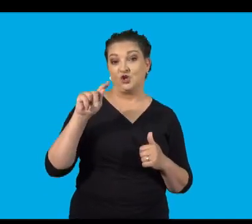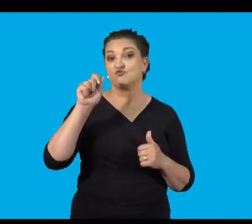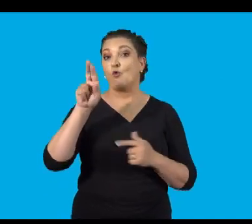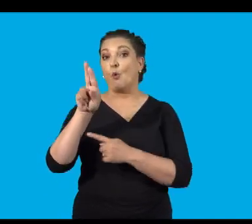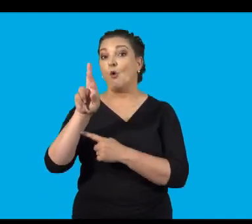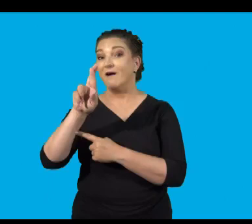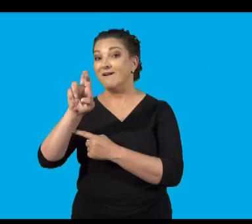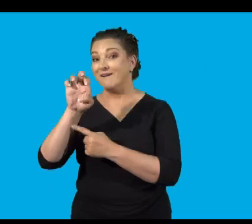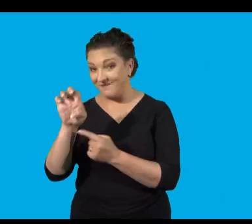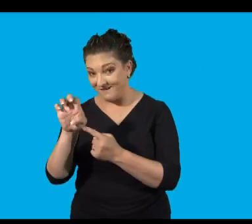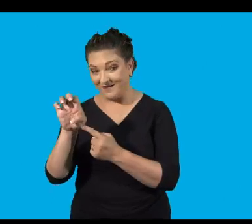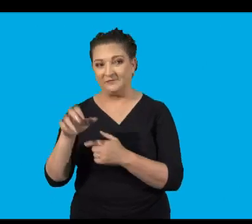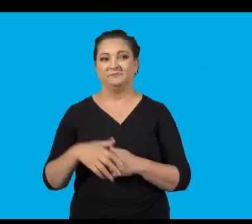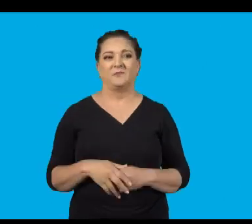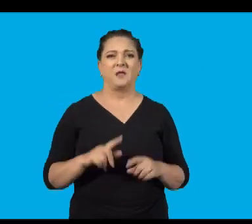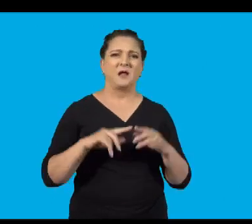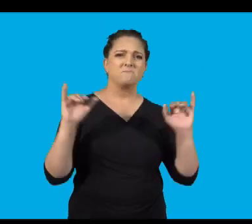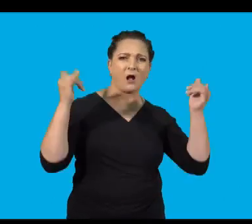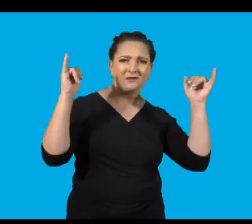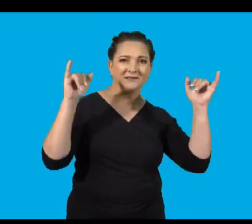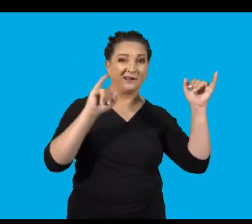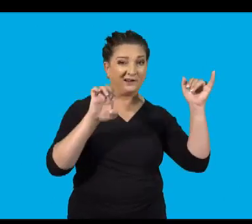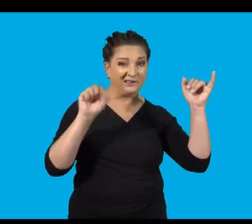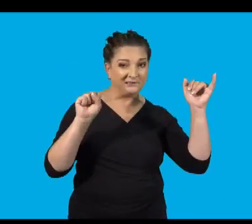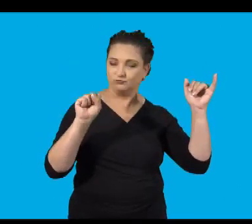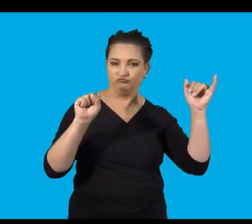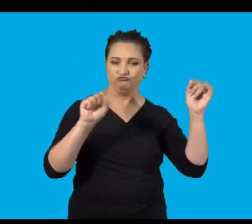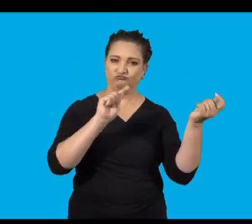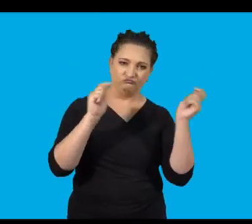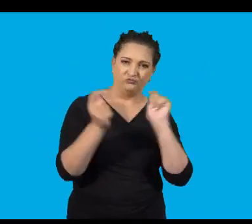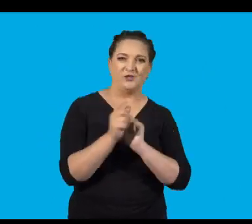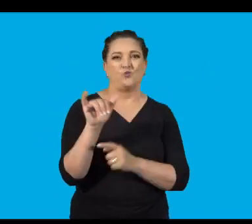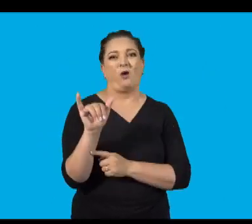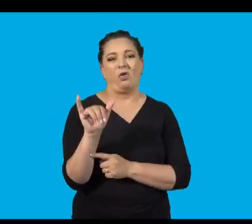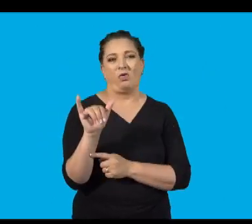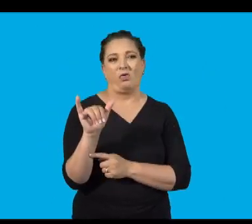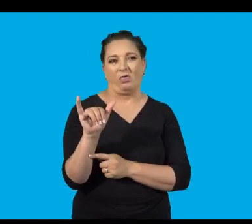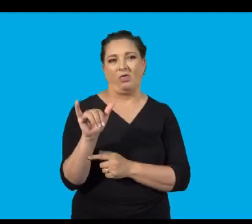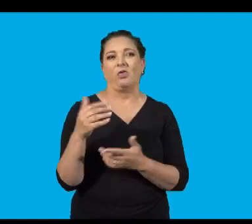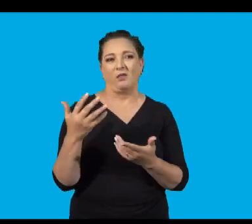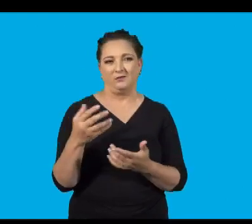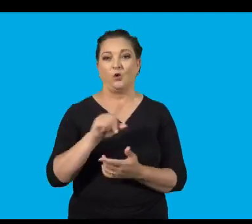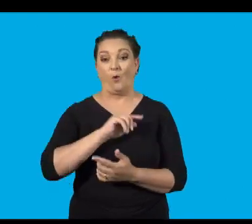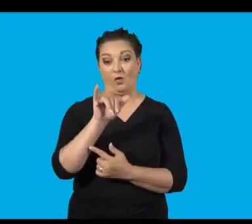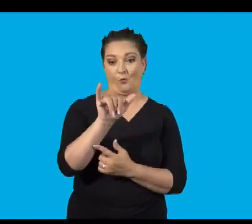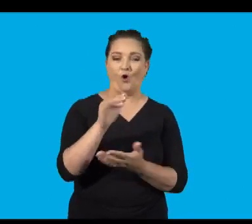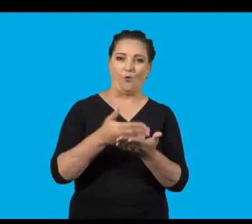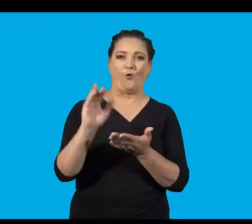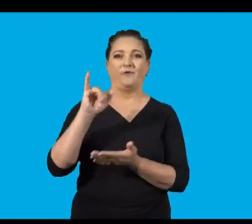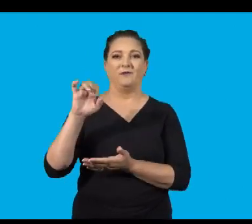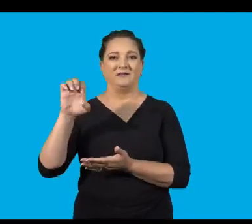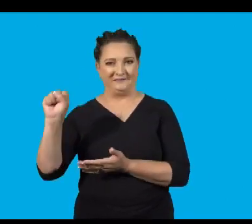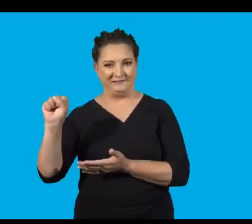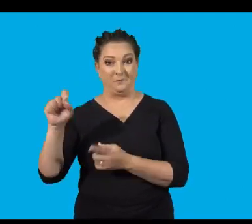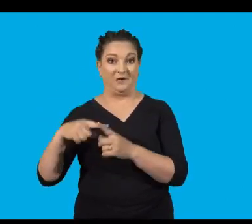adventure, all right? Now remember parties, can you see the IES? Shows you that your Y was changed to IES for